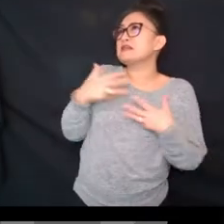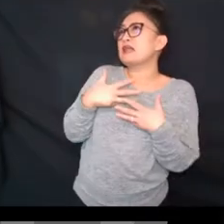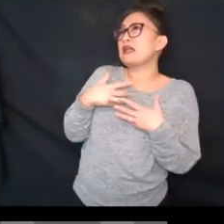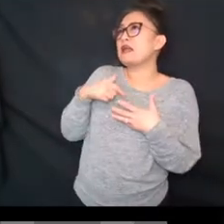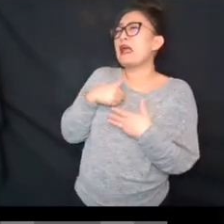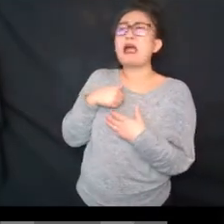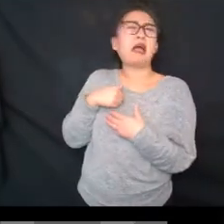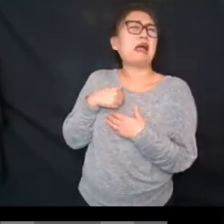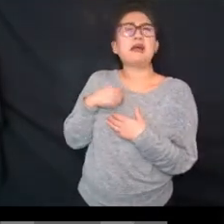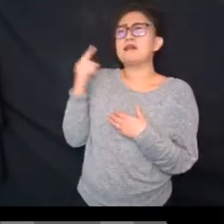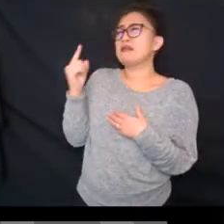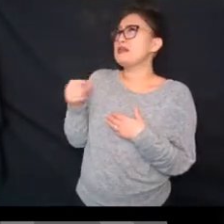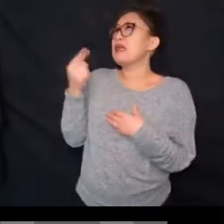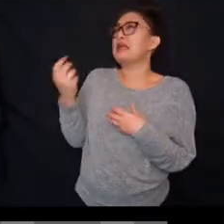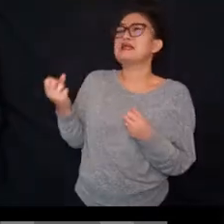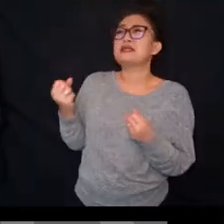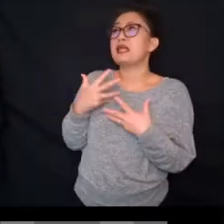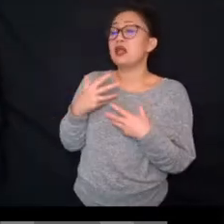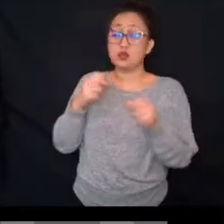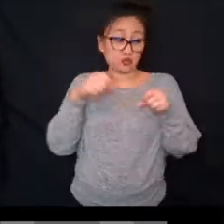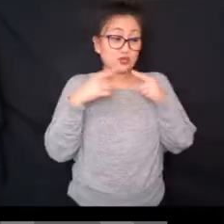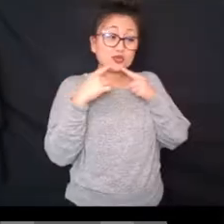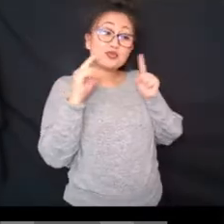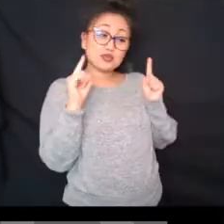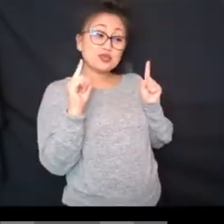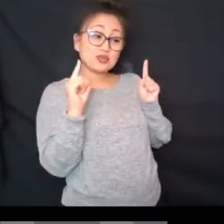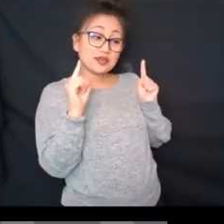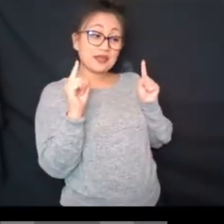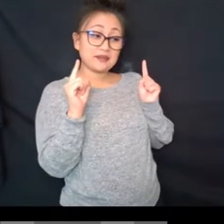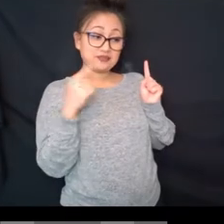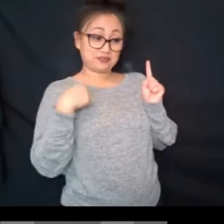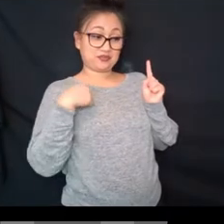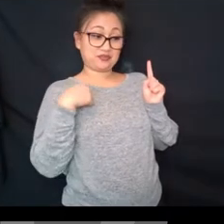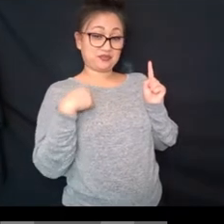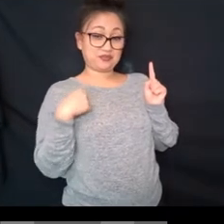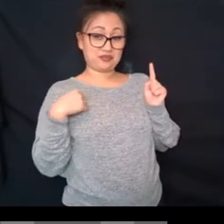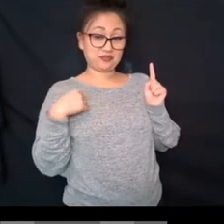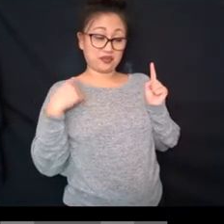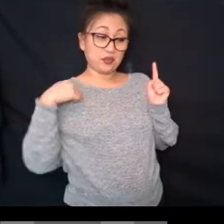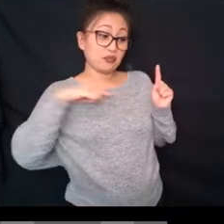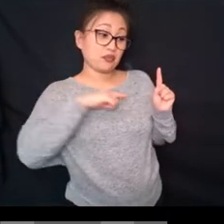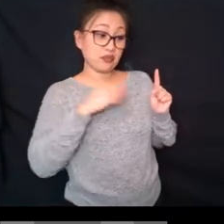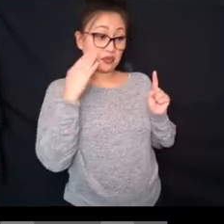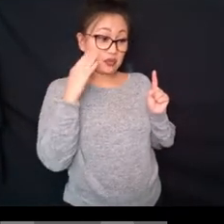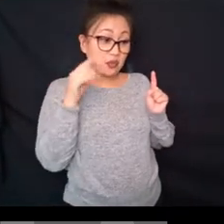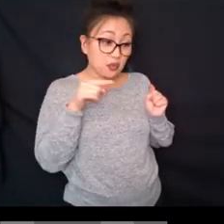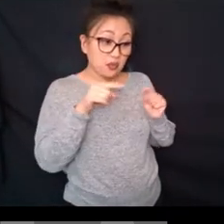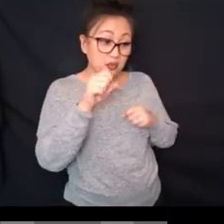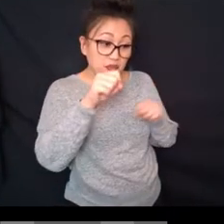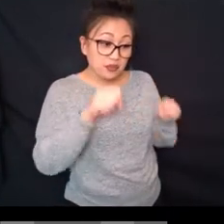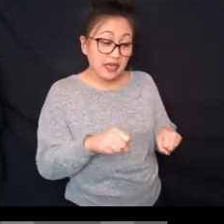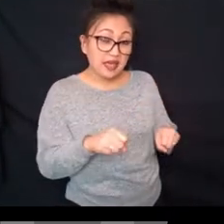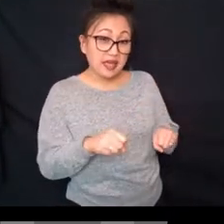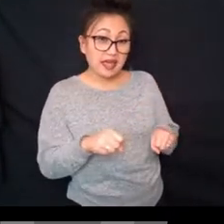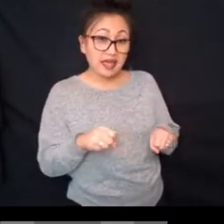just too scared. You can do it, Mama said. We know you can, said Whittle, Waddle, Piddle, and